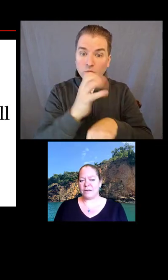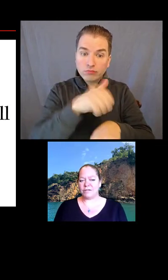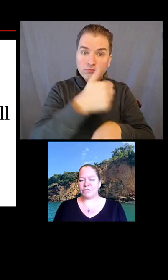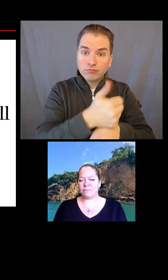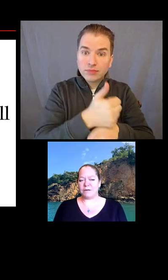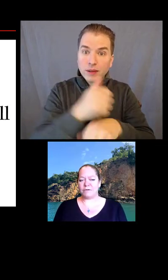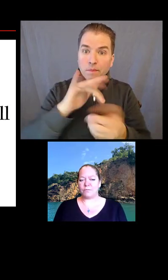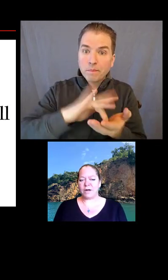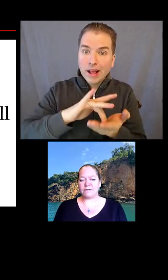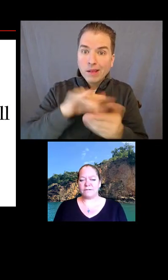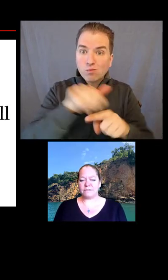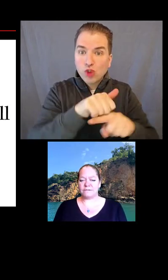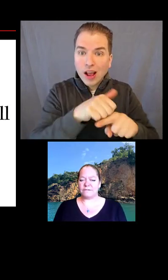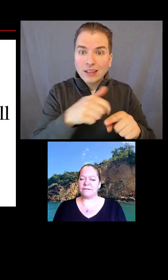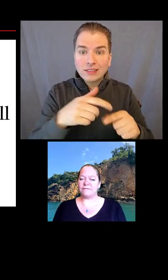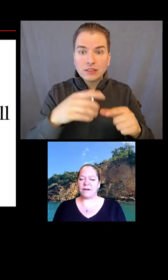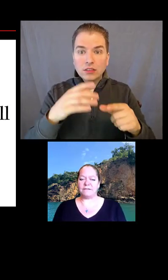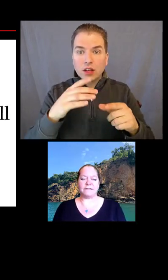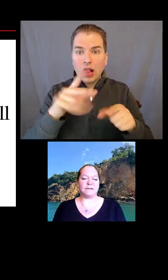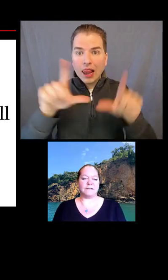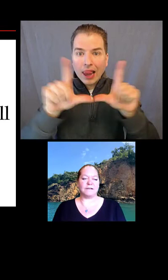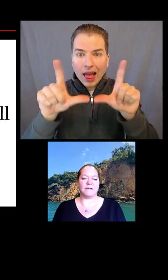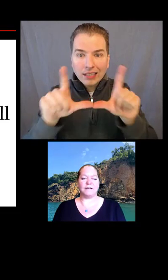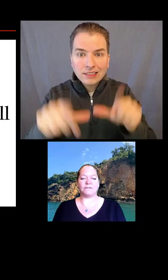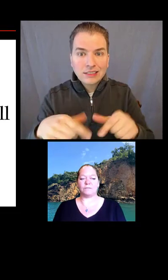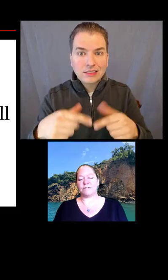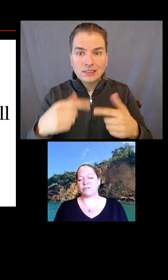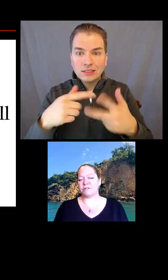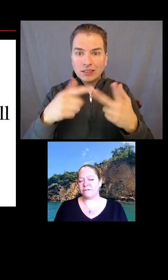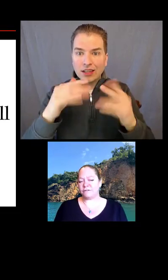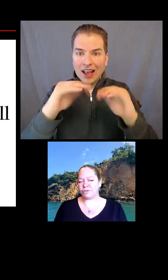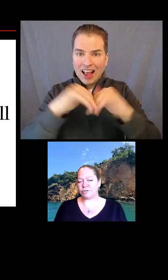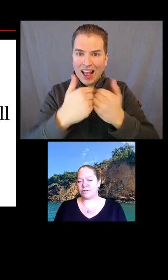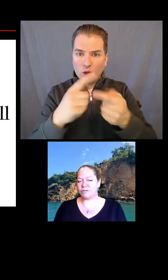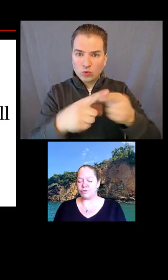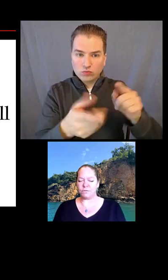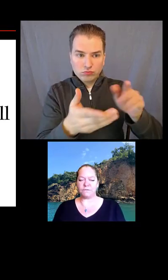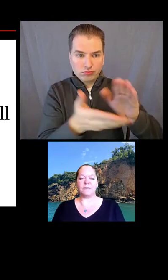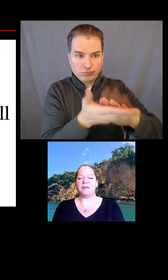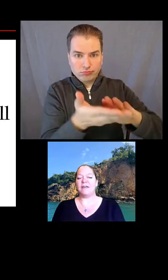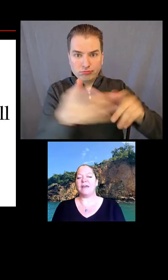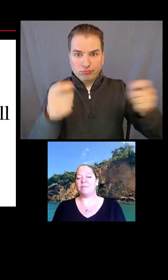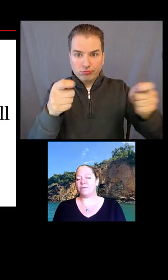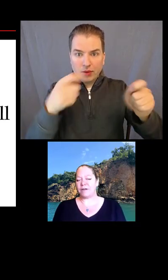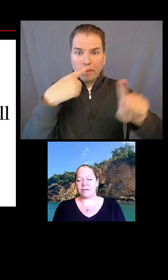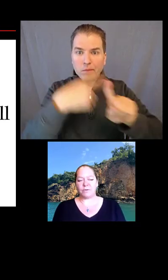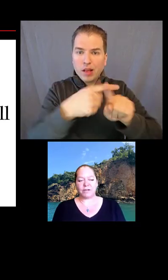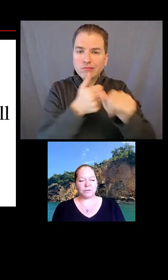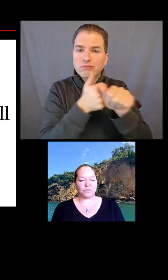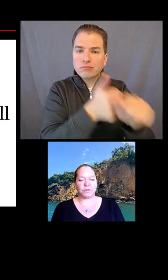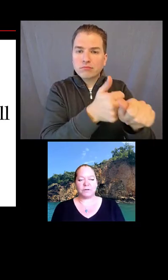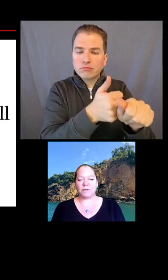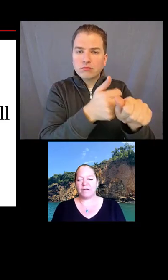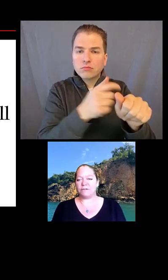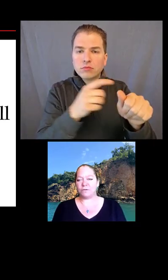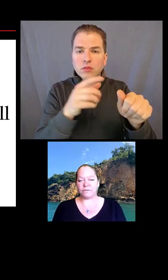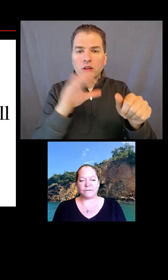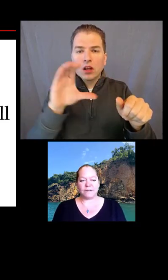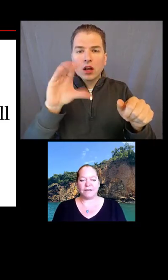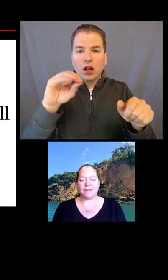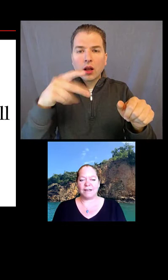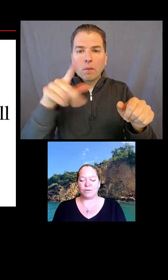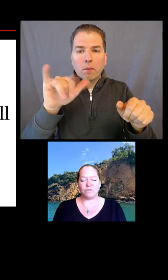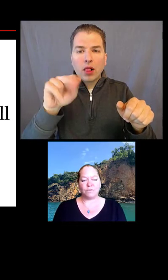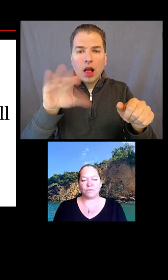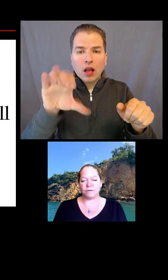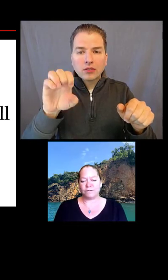owning and managing medical practices, advising clients on professional licensure issues, and providing regulatory compliance